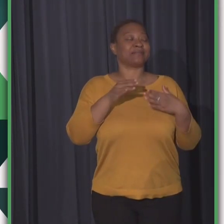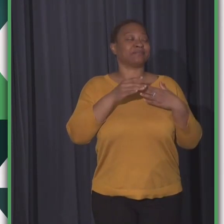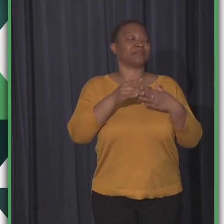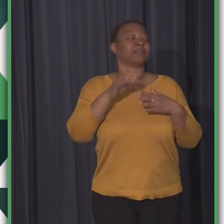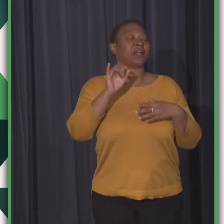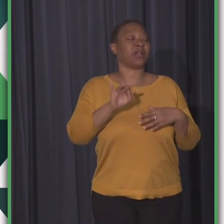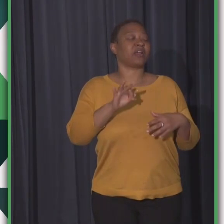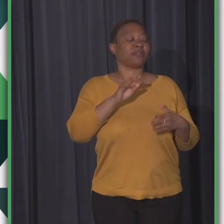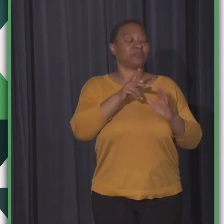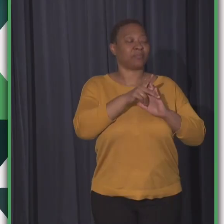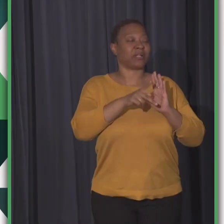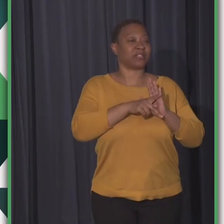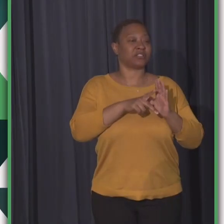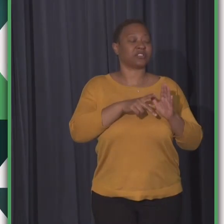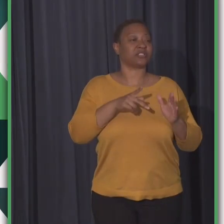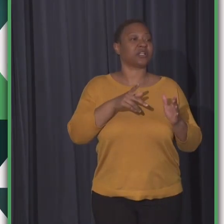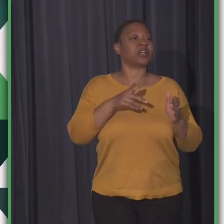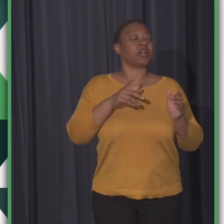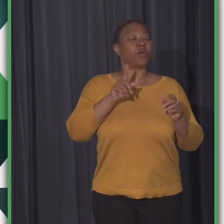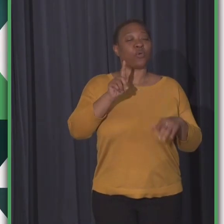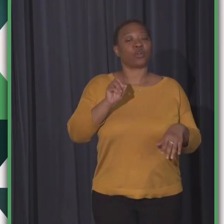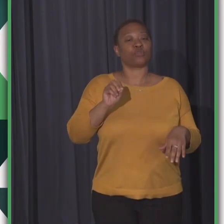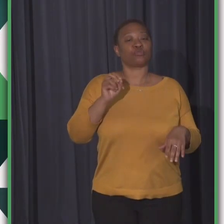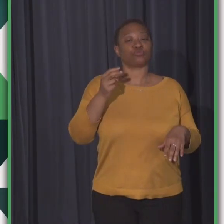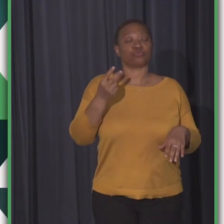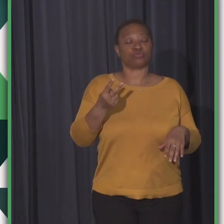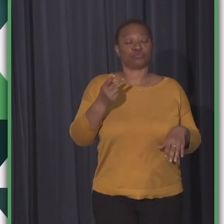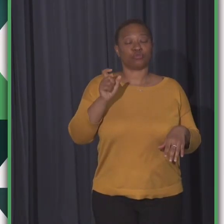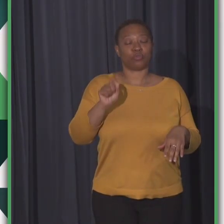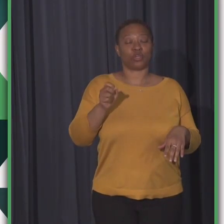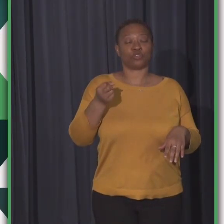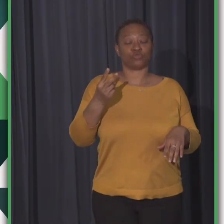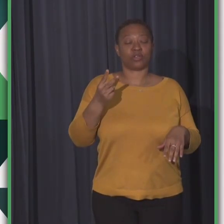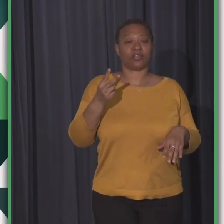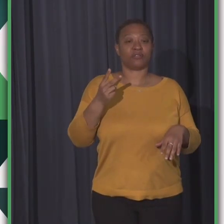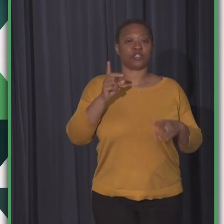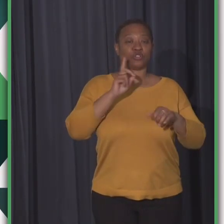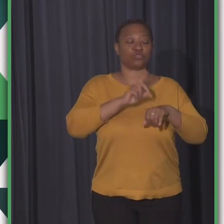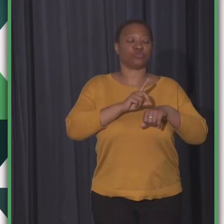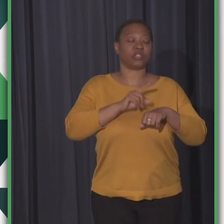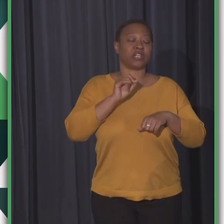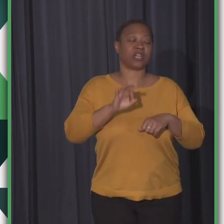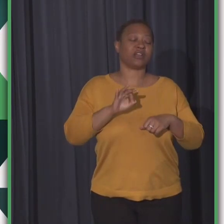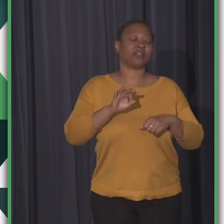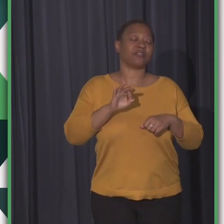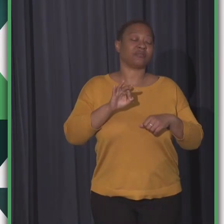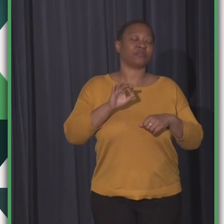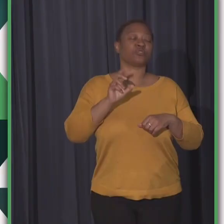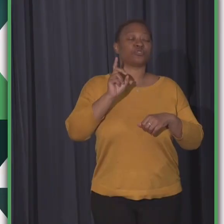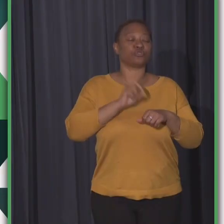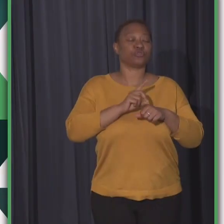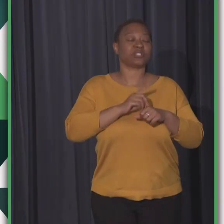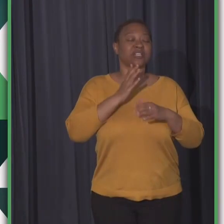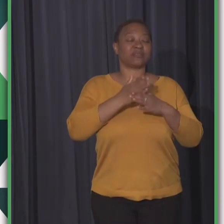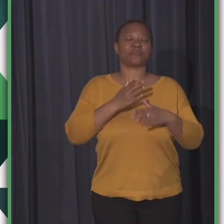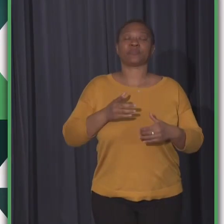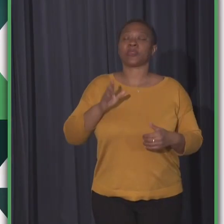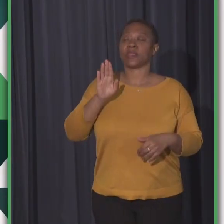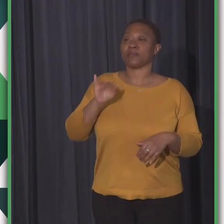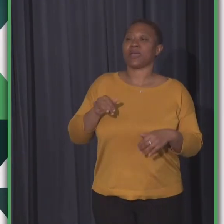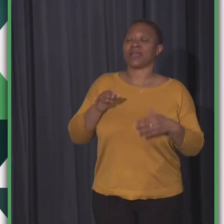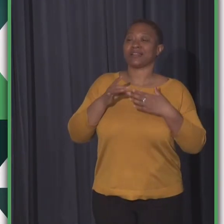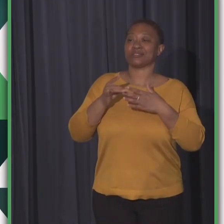adopt Directive 102.12, duty to intervene. By direction of the Policy Committee